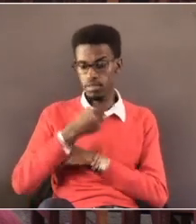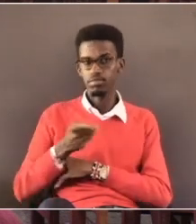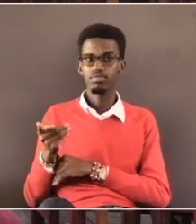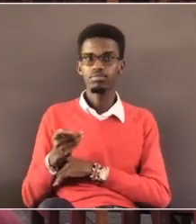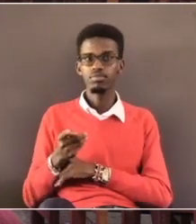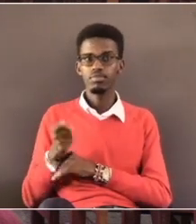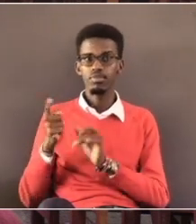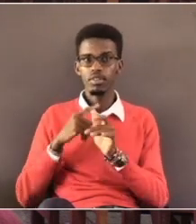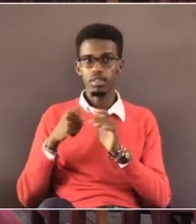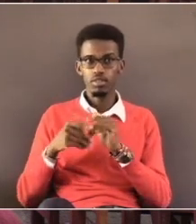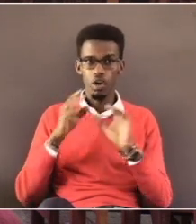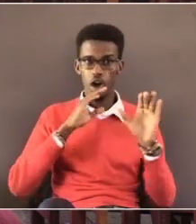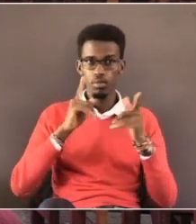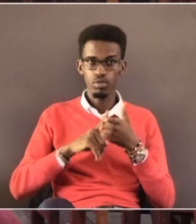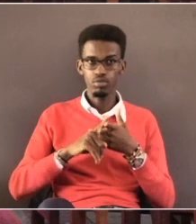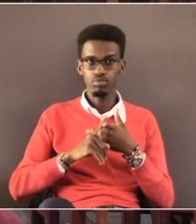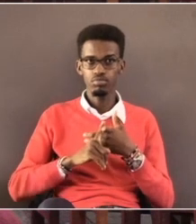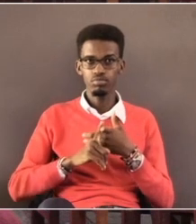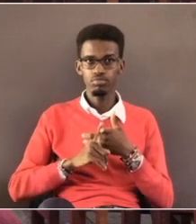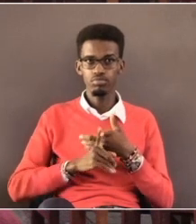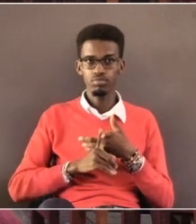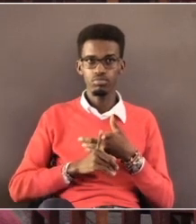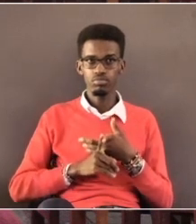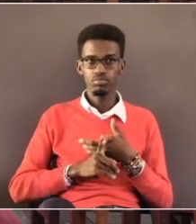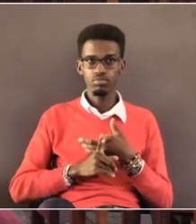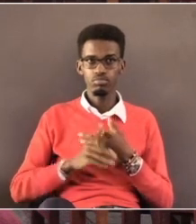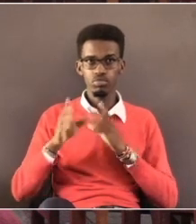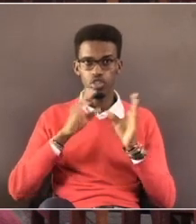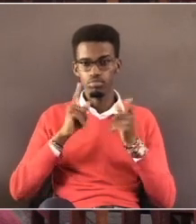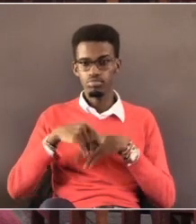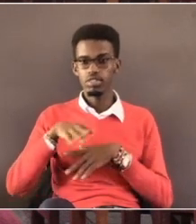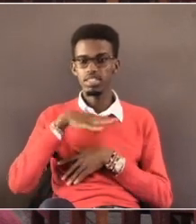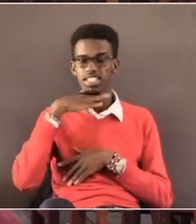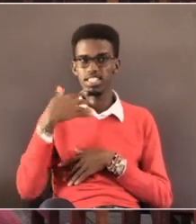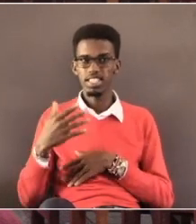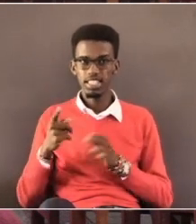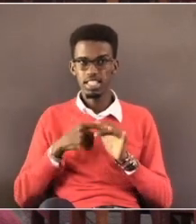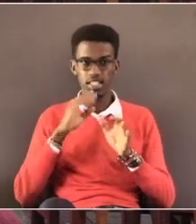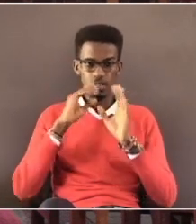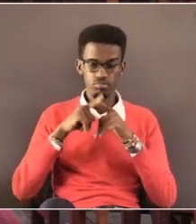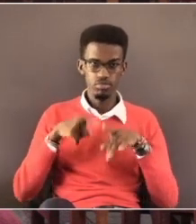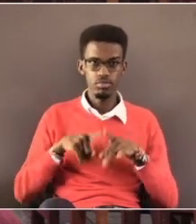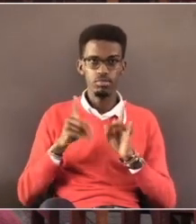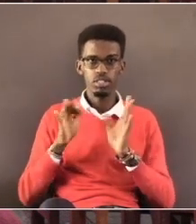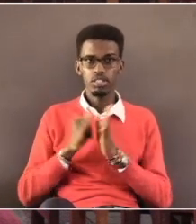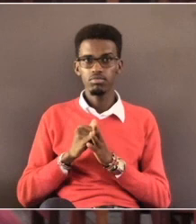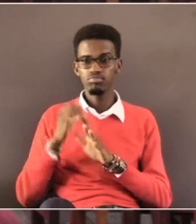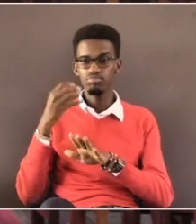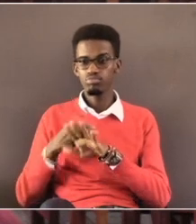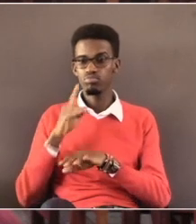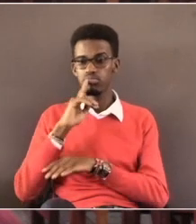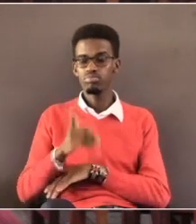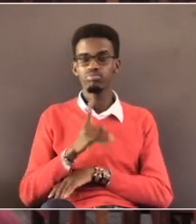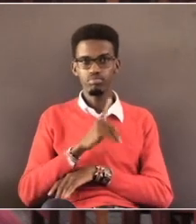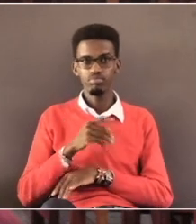It's like you're talking to a doorknob, you're talking to a dead thing, you're talking to yourself. That's stonewalling.